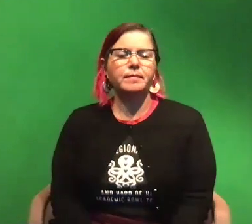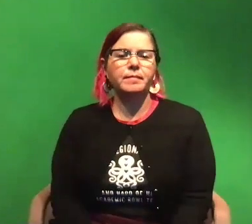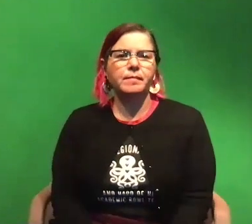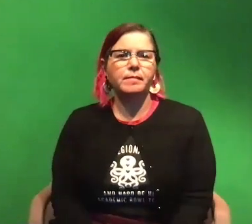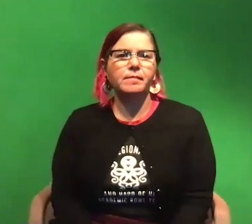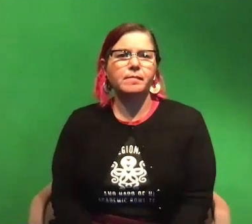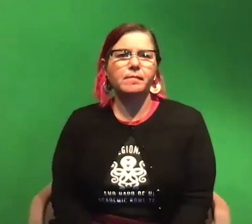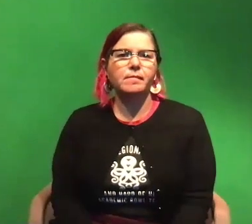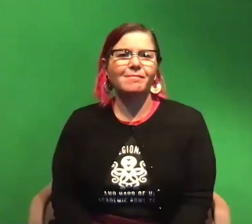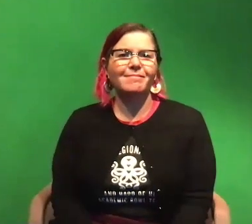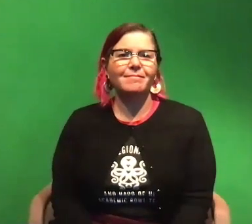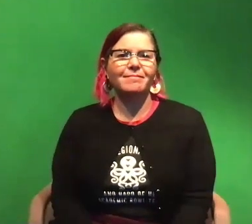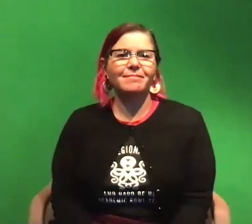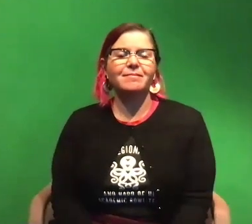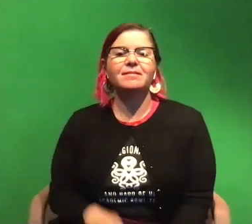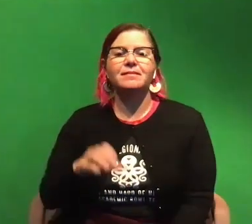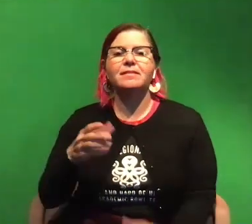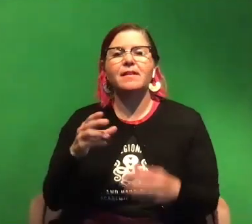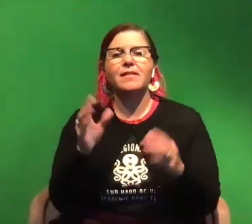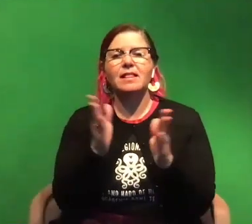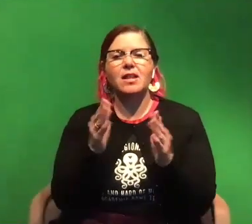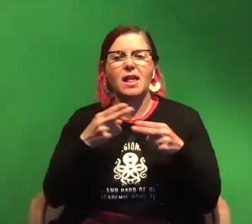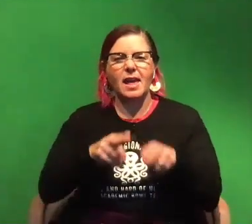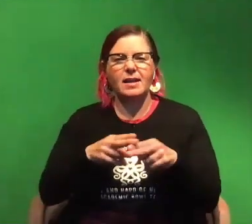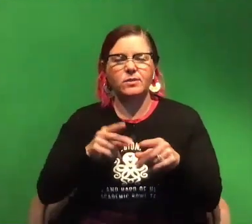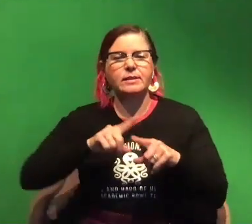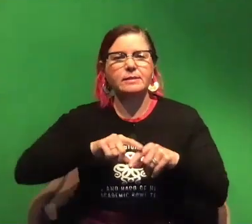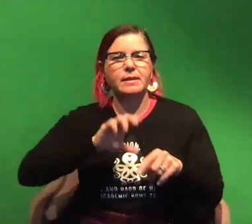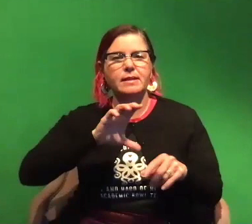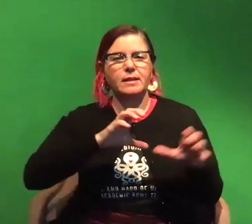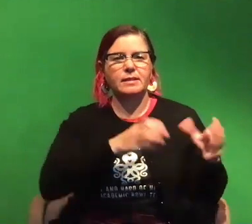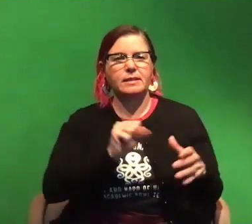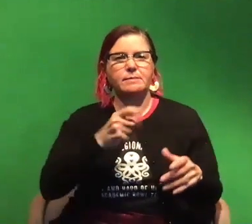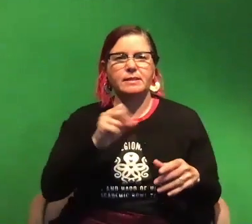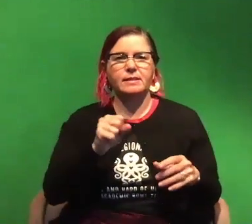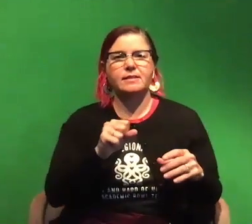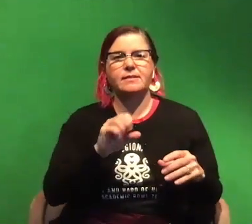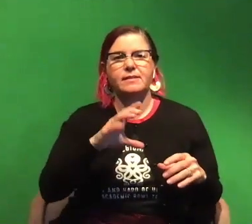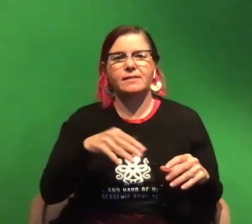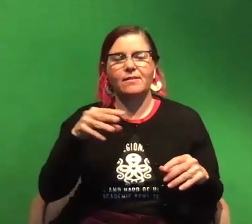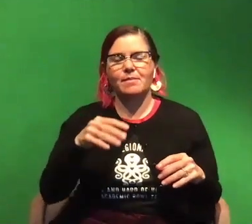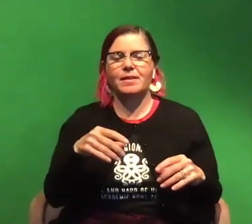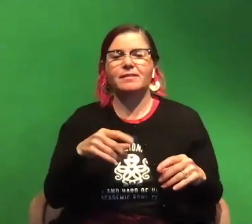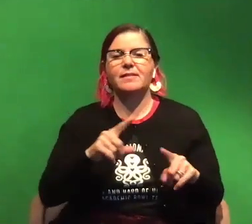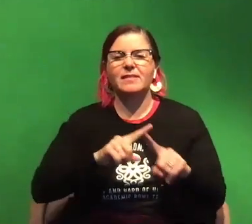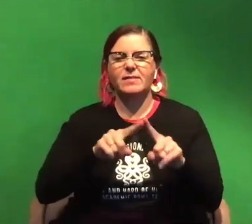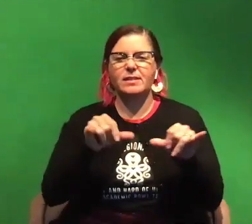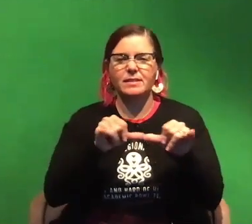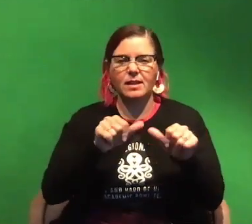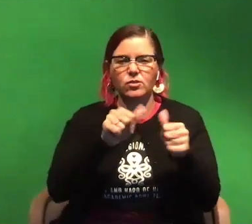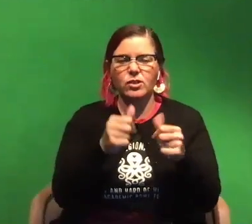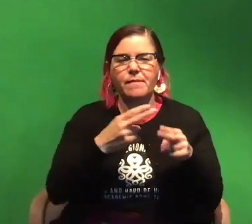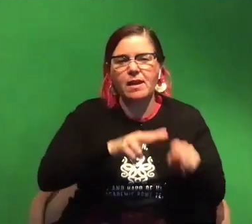are born out of little eggs. So depending on the species of cephalopod, they may have different sizes or shapes of eggs or